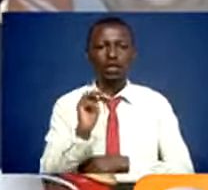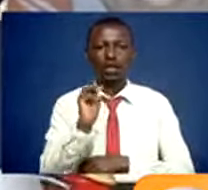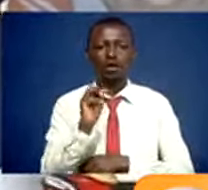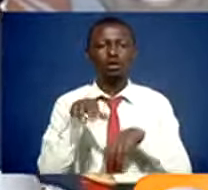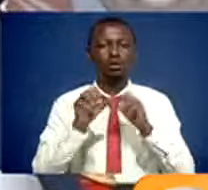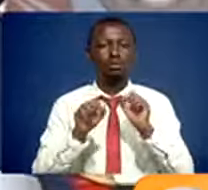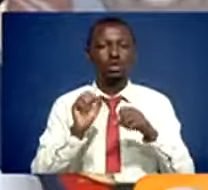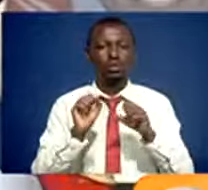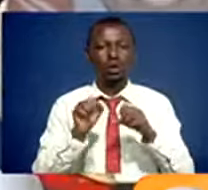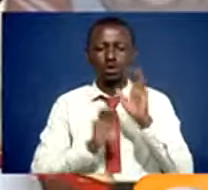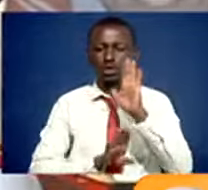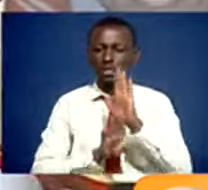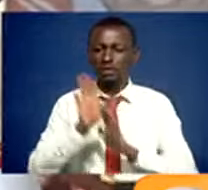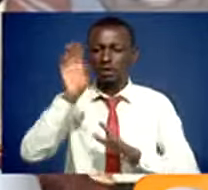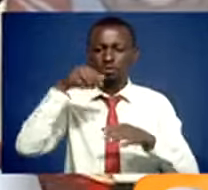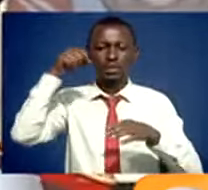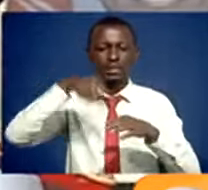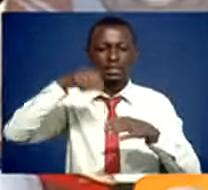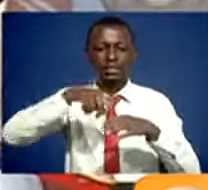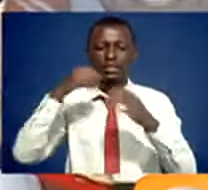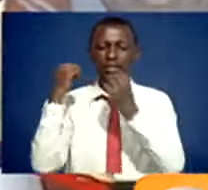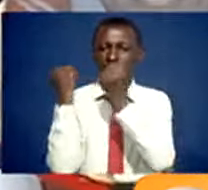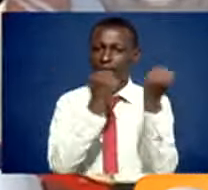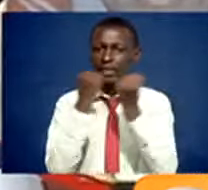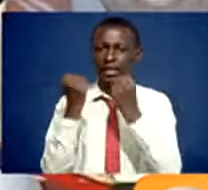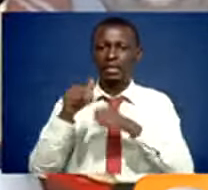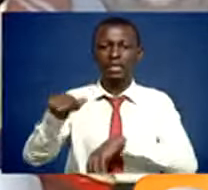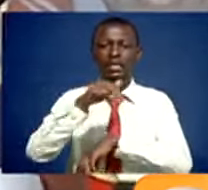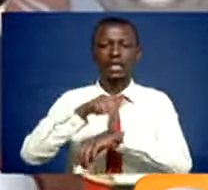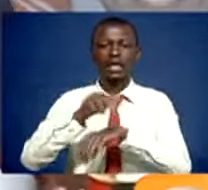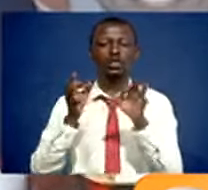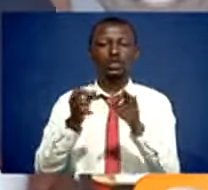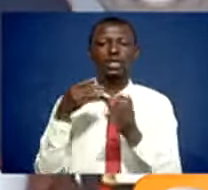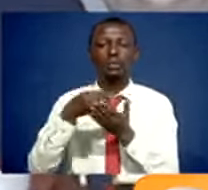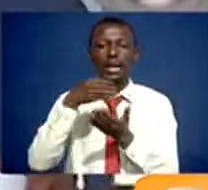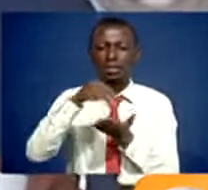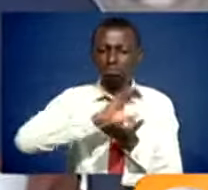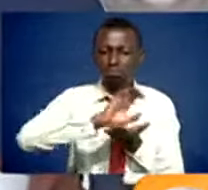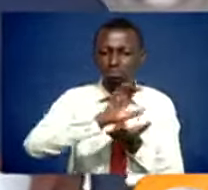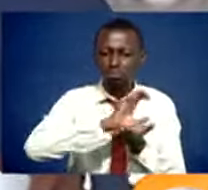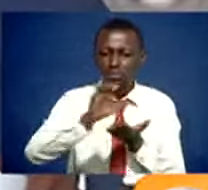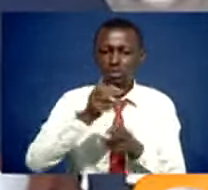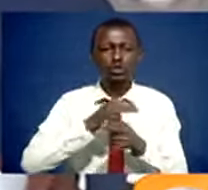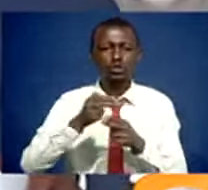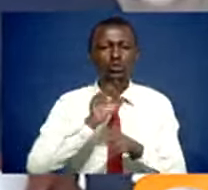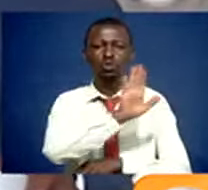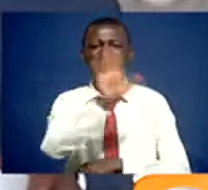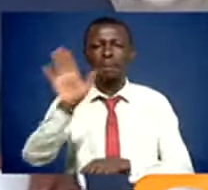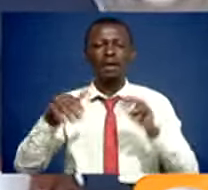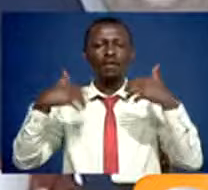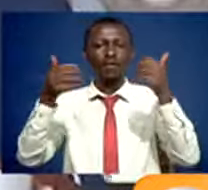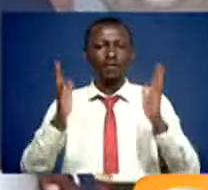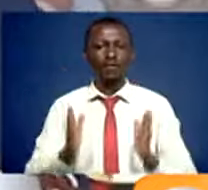development, and the National Treasury shall shortly release these funds to farmers.